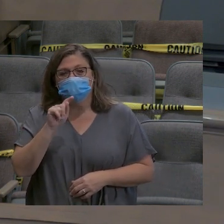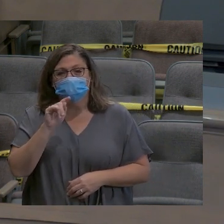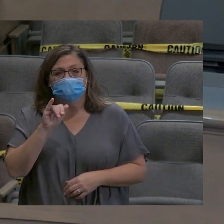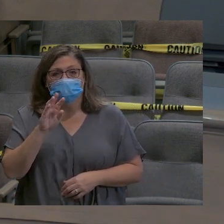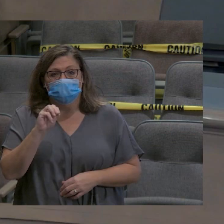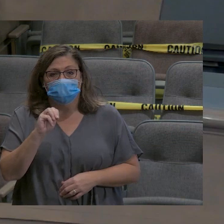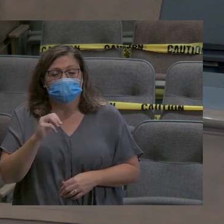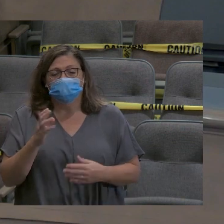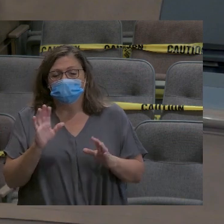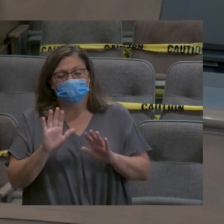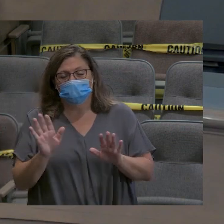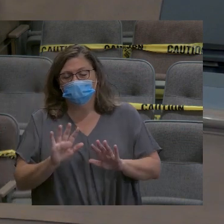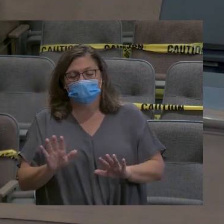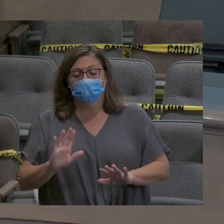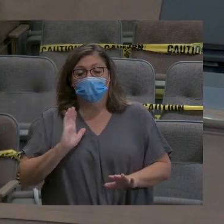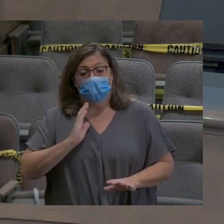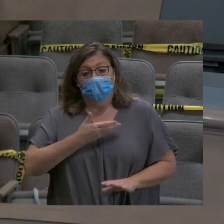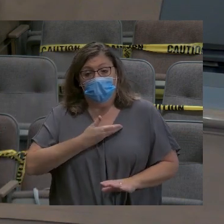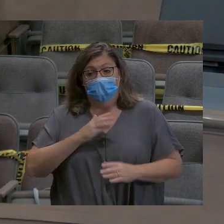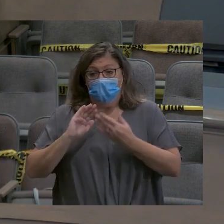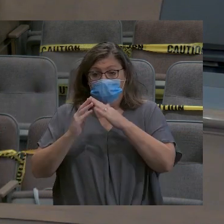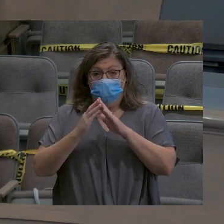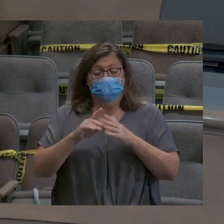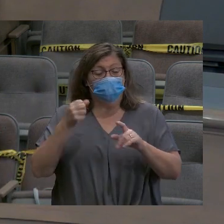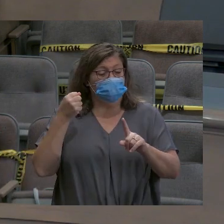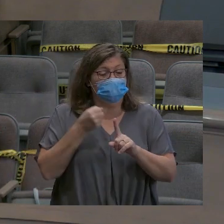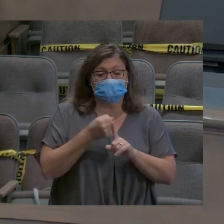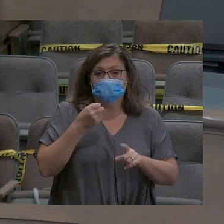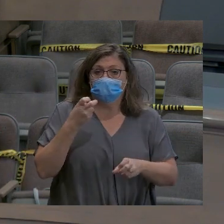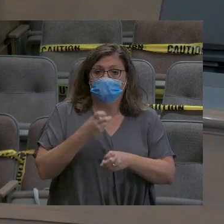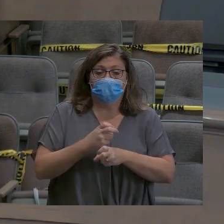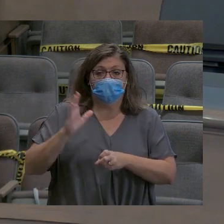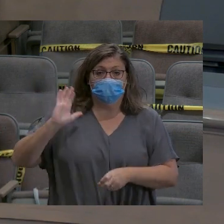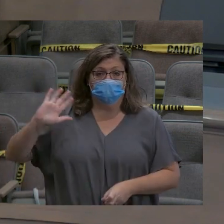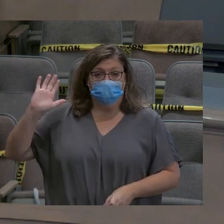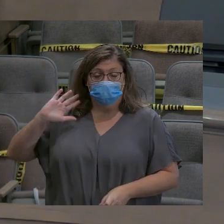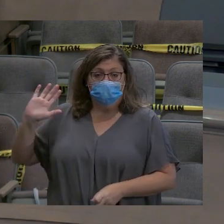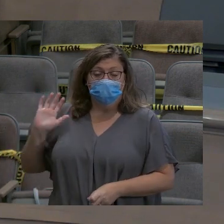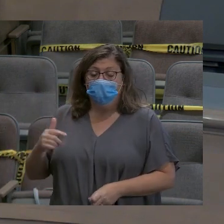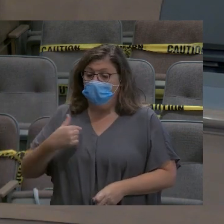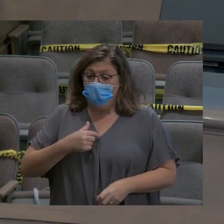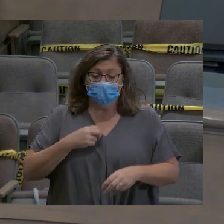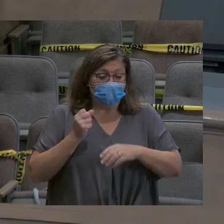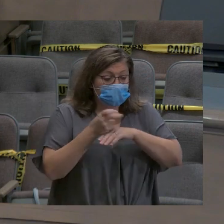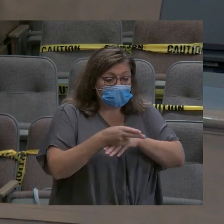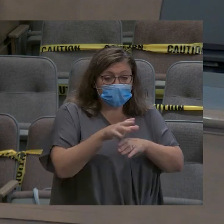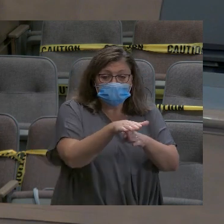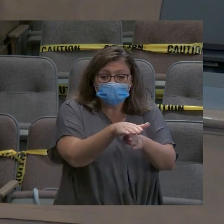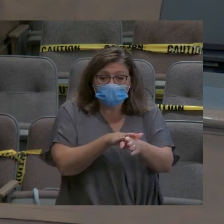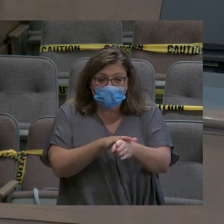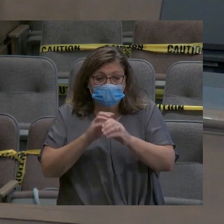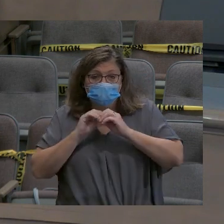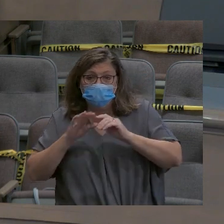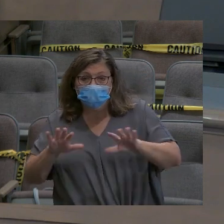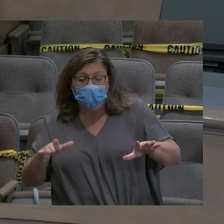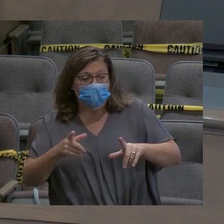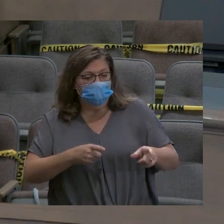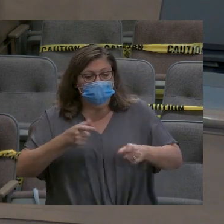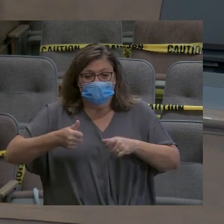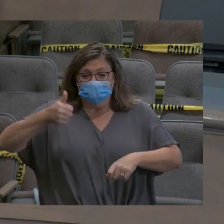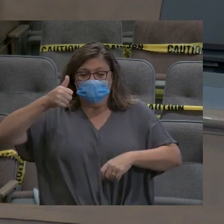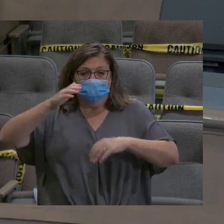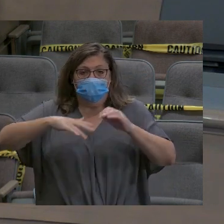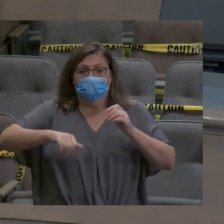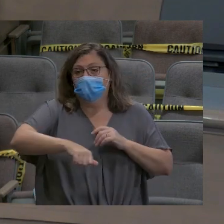other community in the United States when this thing first came on. And frankly, we flattened the curve faster than any other community that I can think of.